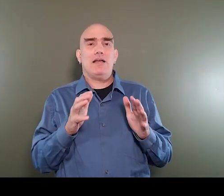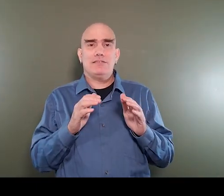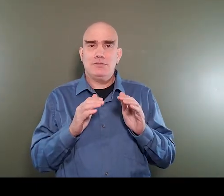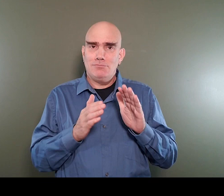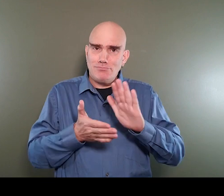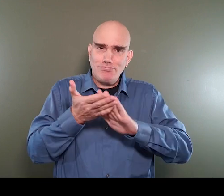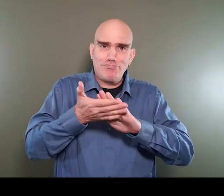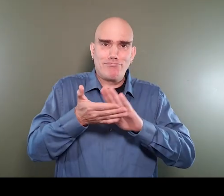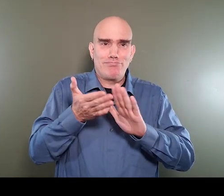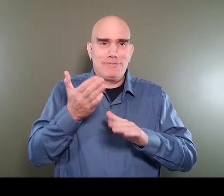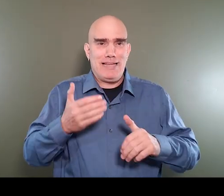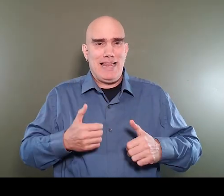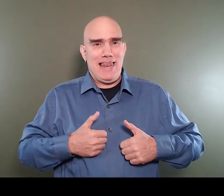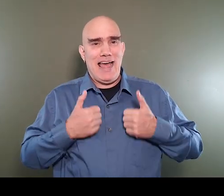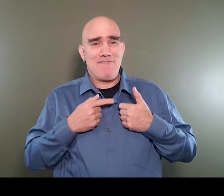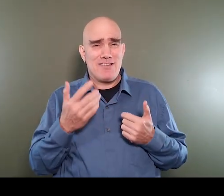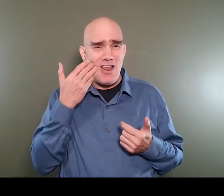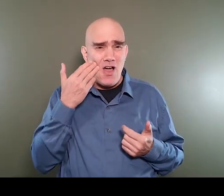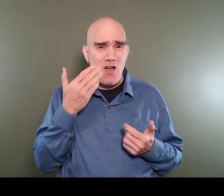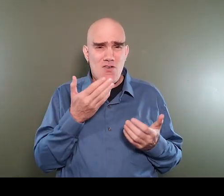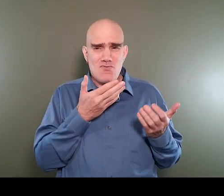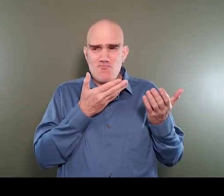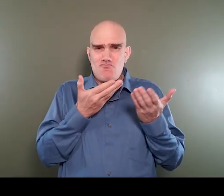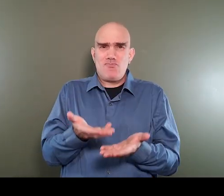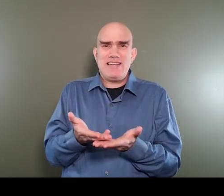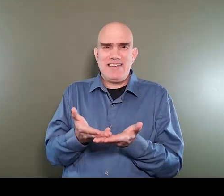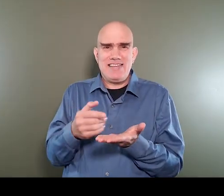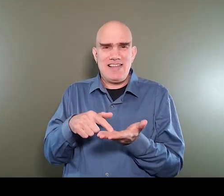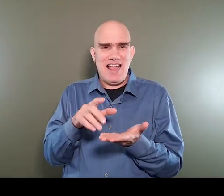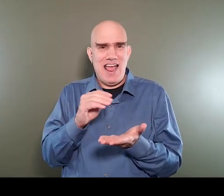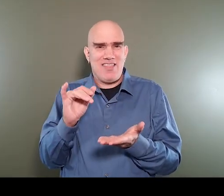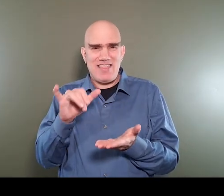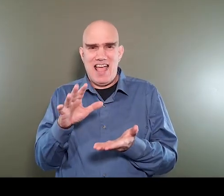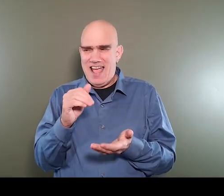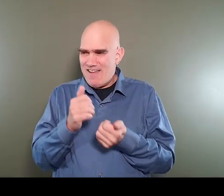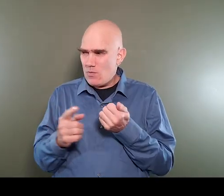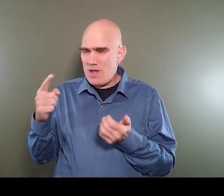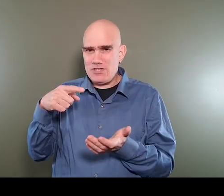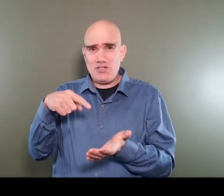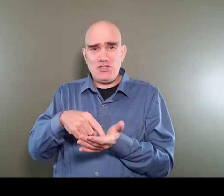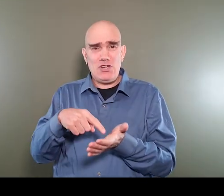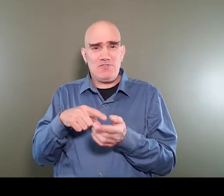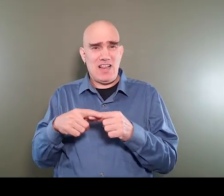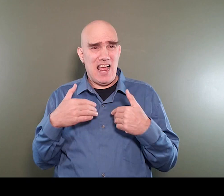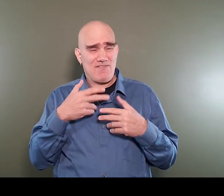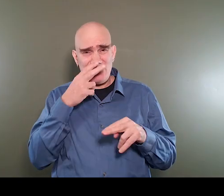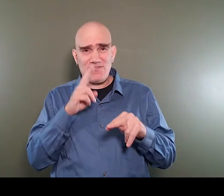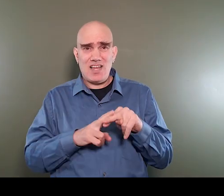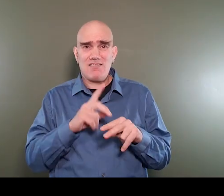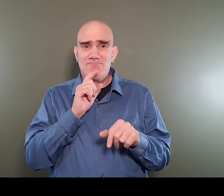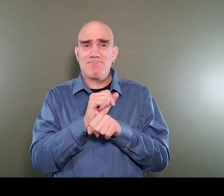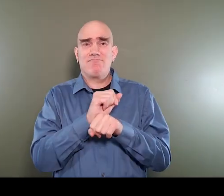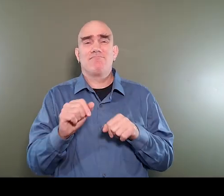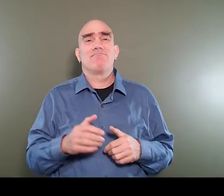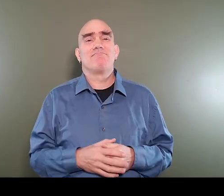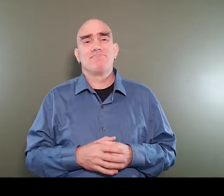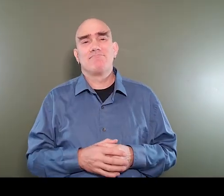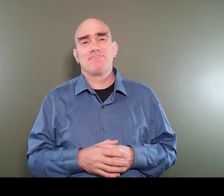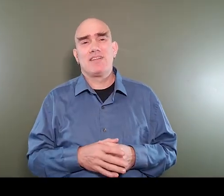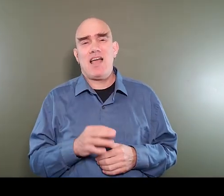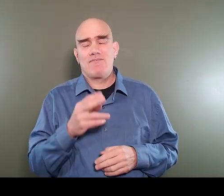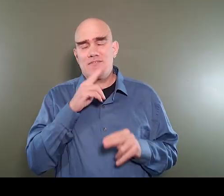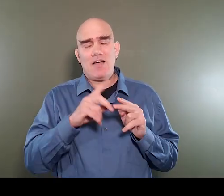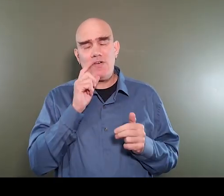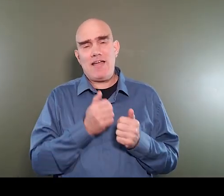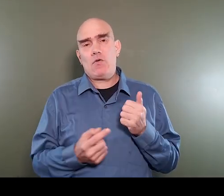is in many ways the engine of life, the bringing, and everyone deserves to have